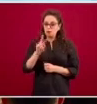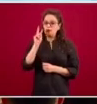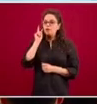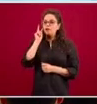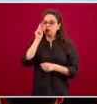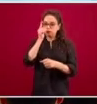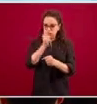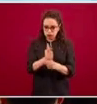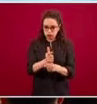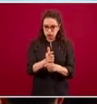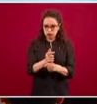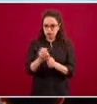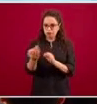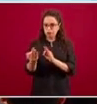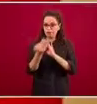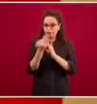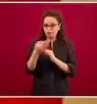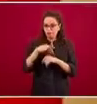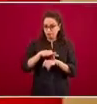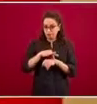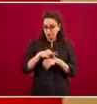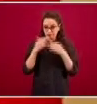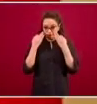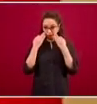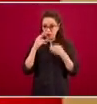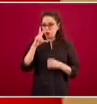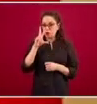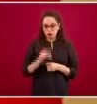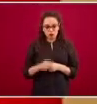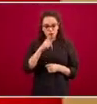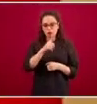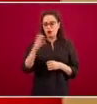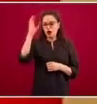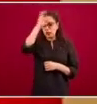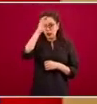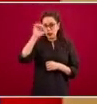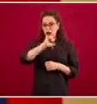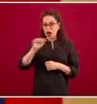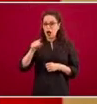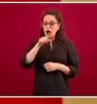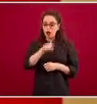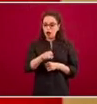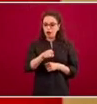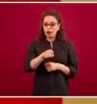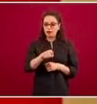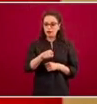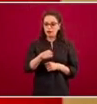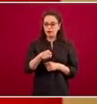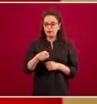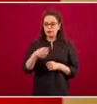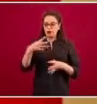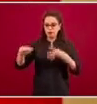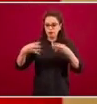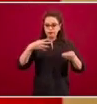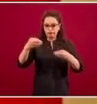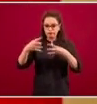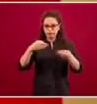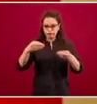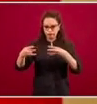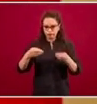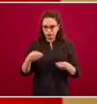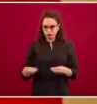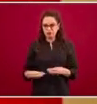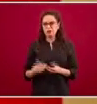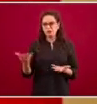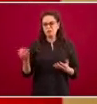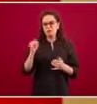the public that persists in a lot of countries. And this perception is the perception that